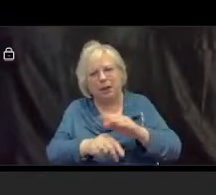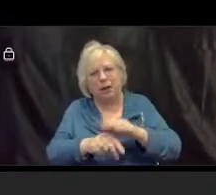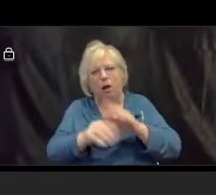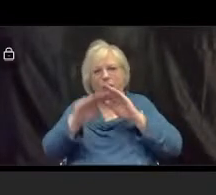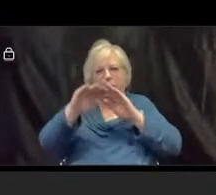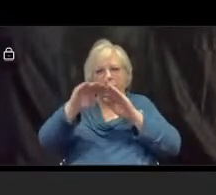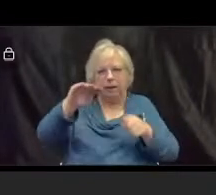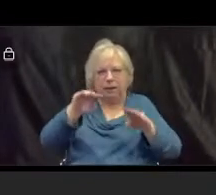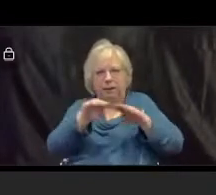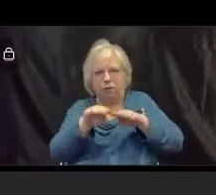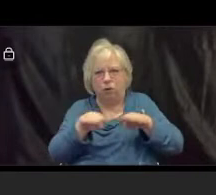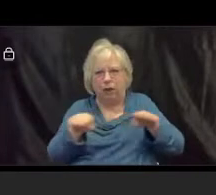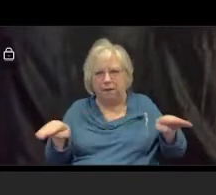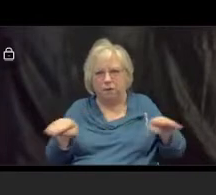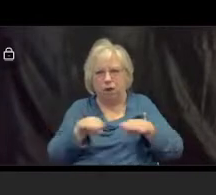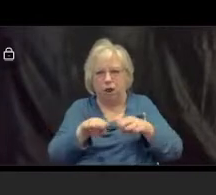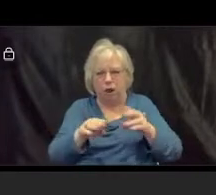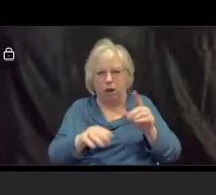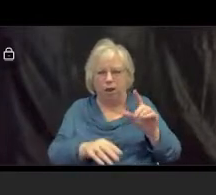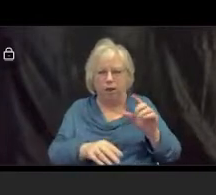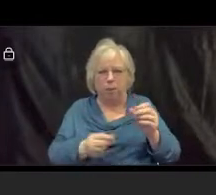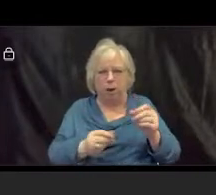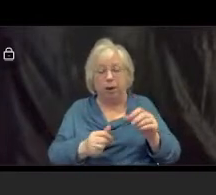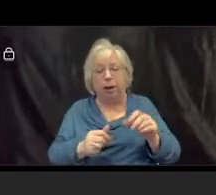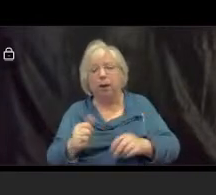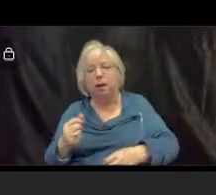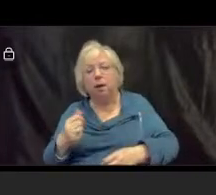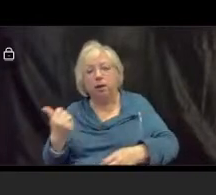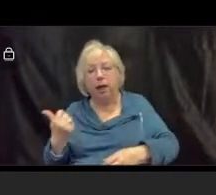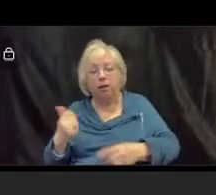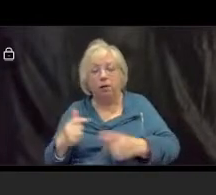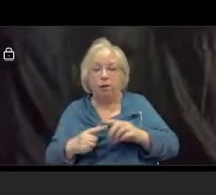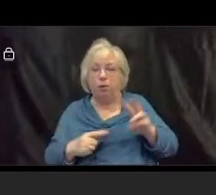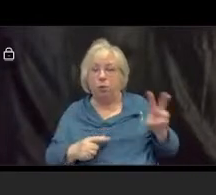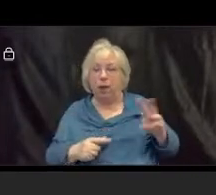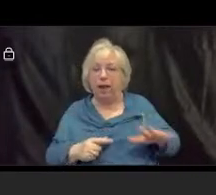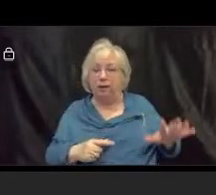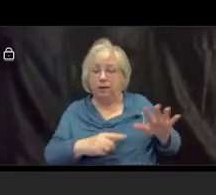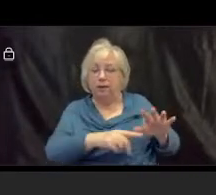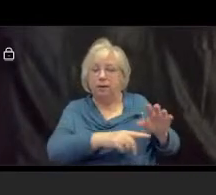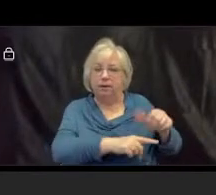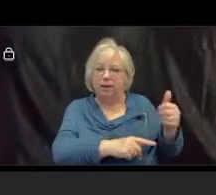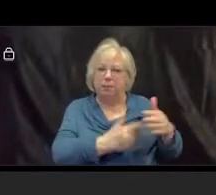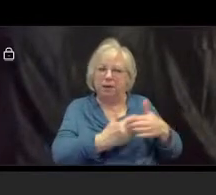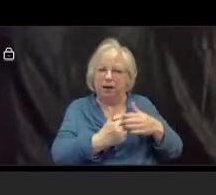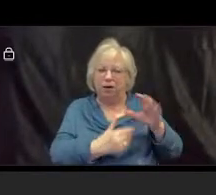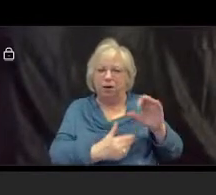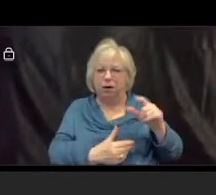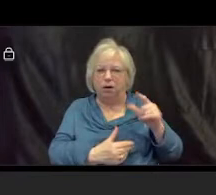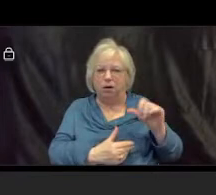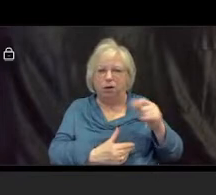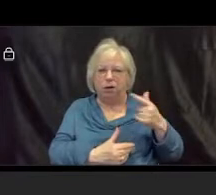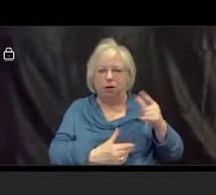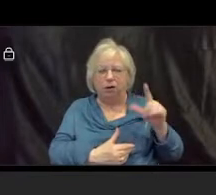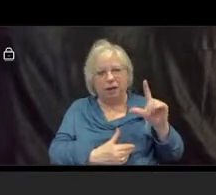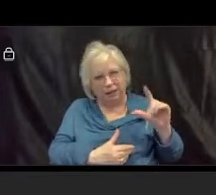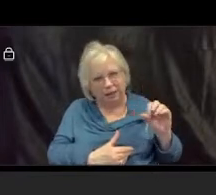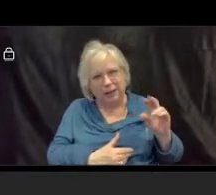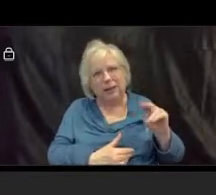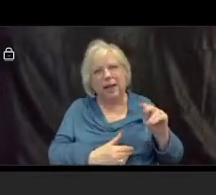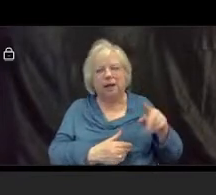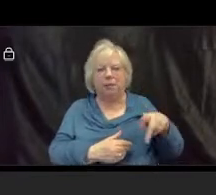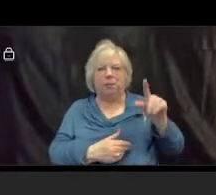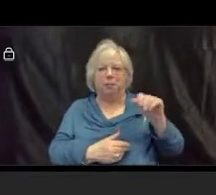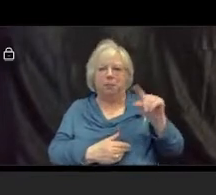property. The only other property I know of that's C4 on the west is some around Colonel Glen Plaza Loop. There's 5